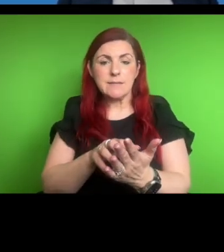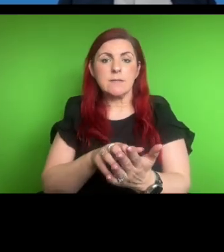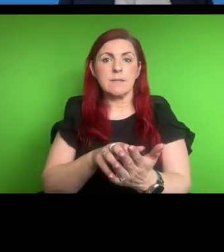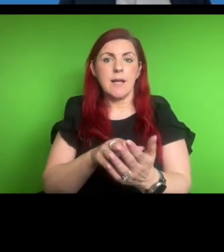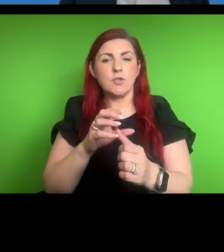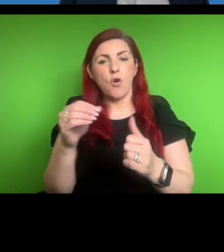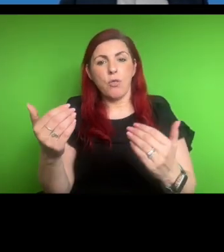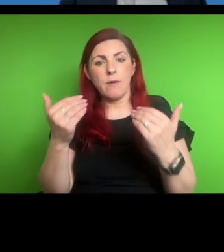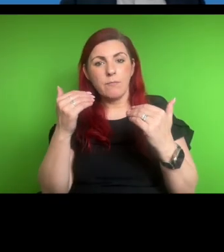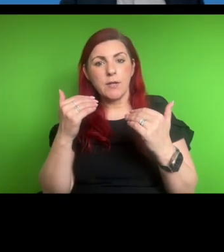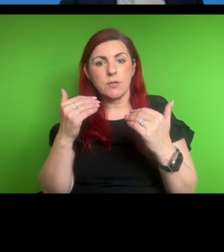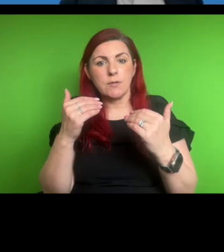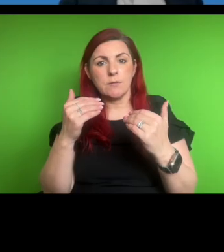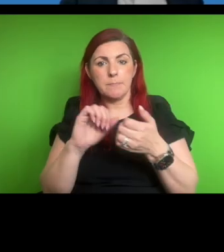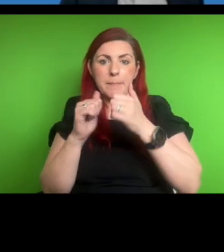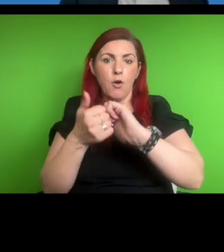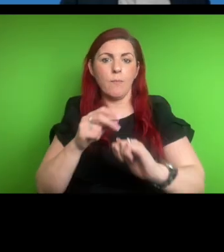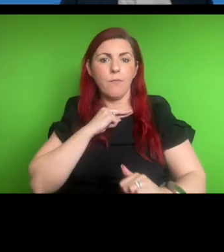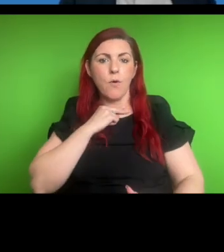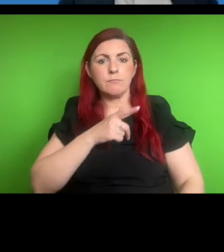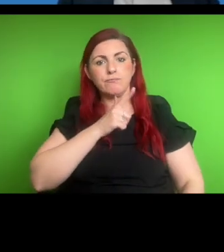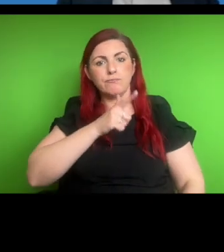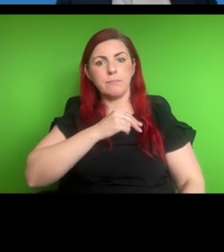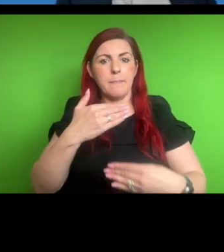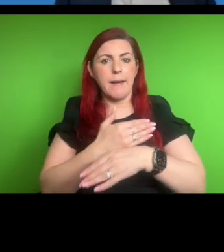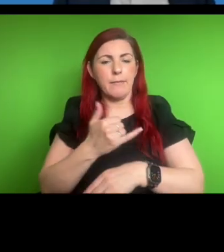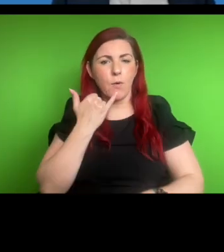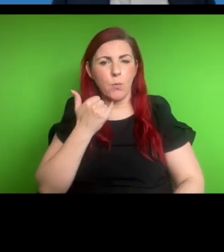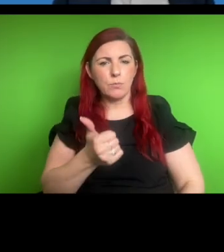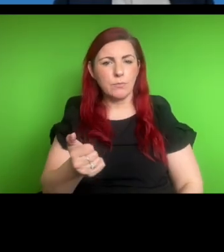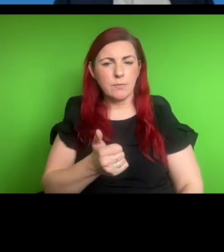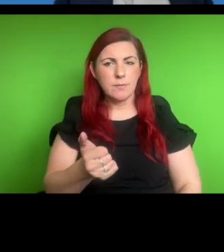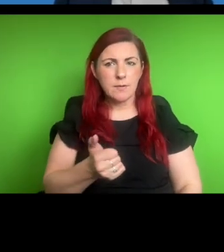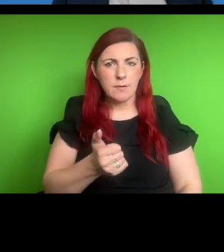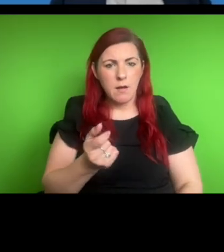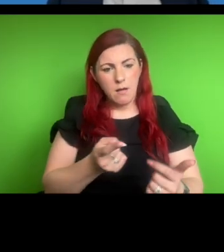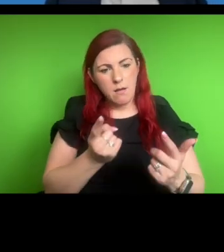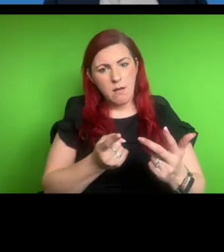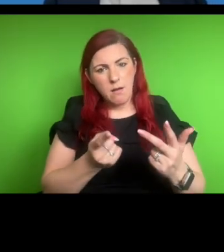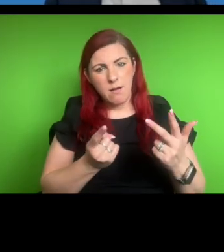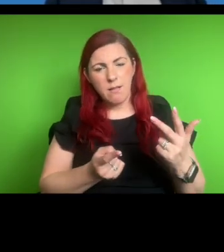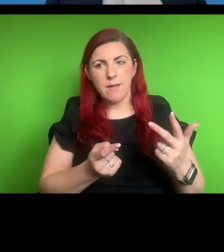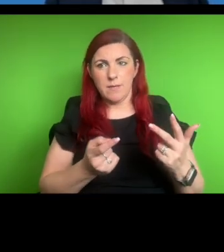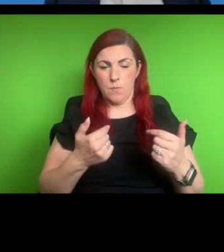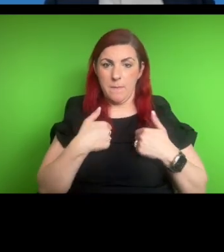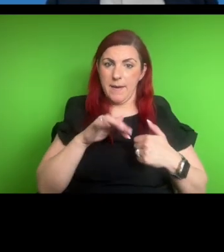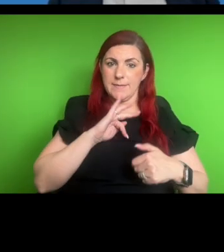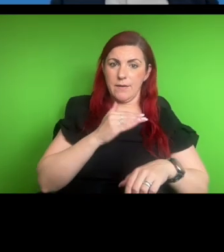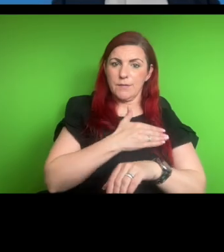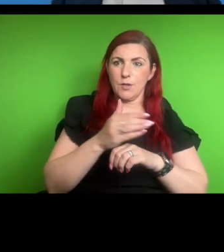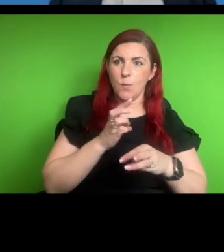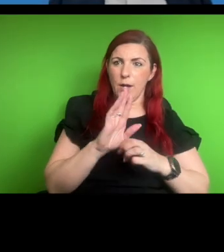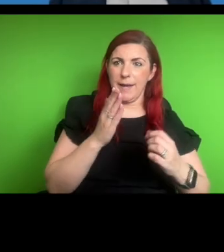the mobile phone. All of these features were, when I started in Accessibility First, they were really